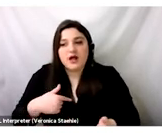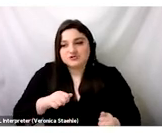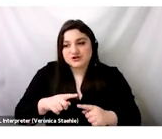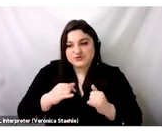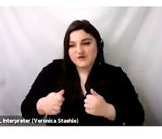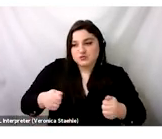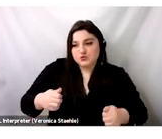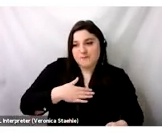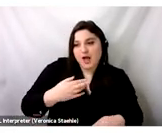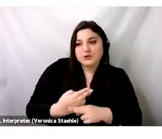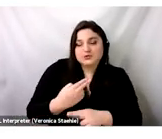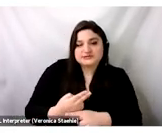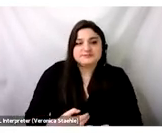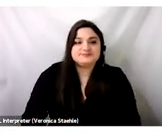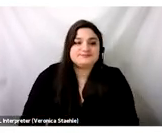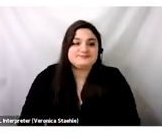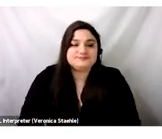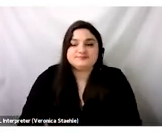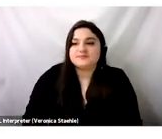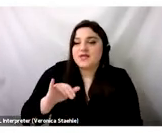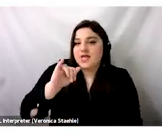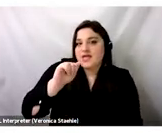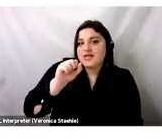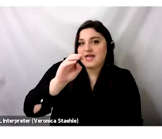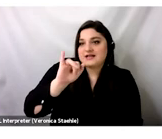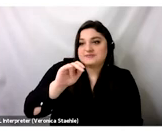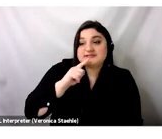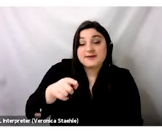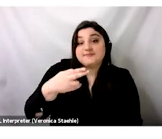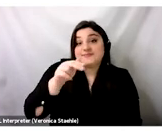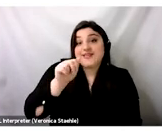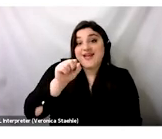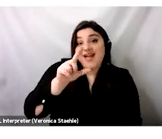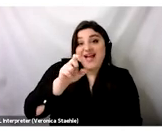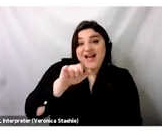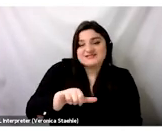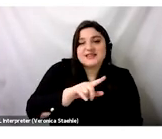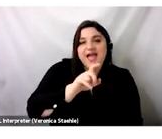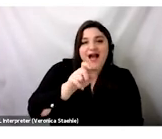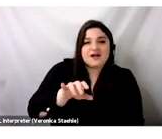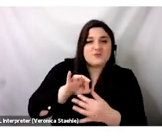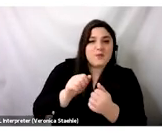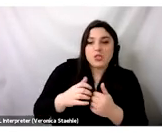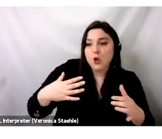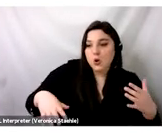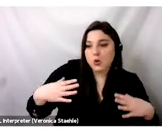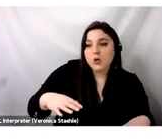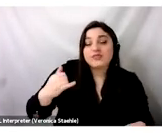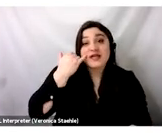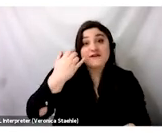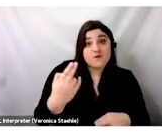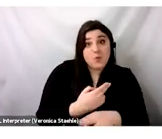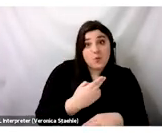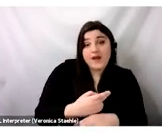Thank you. And actually, speaking of clothing, Hazley has a question about how does wearing plastic